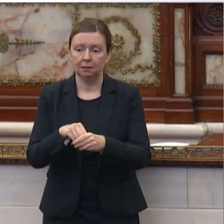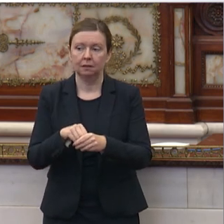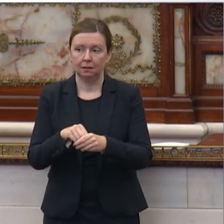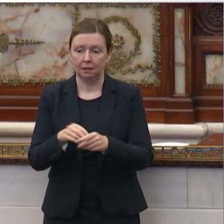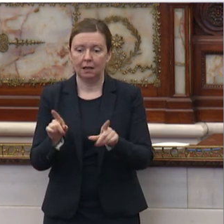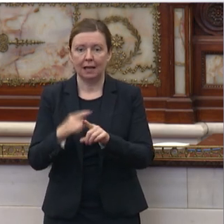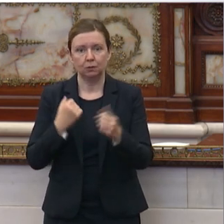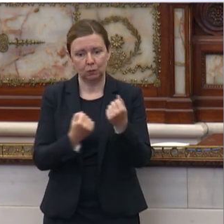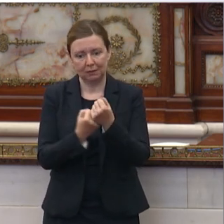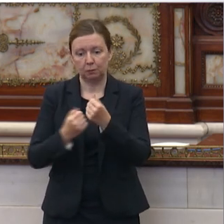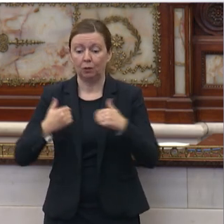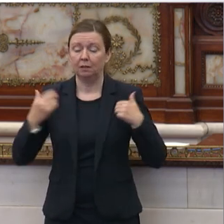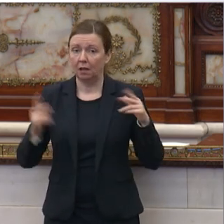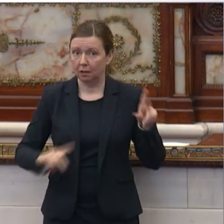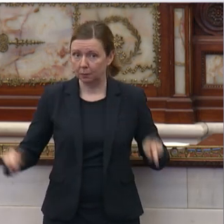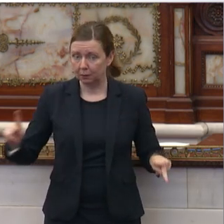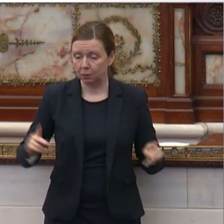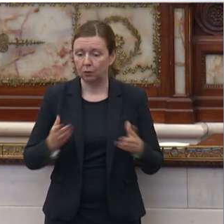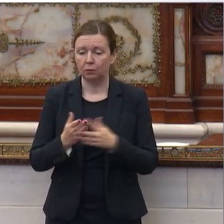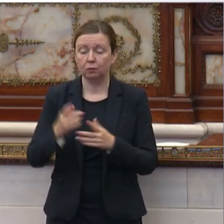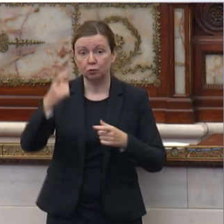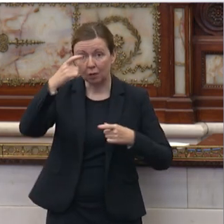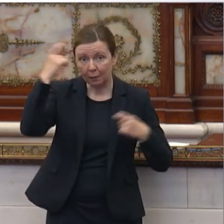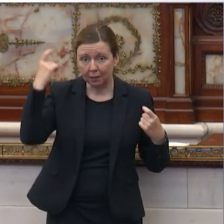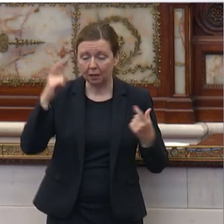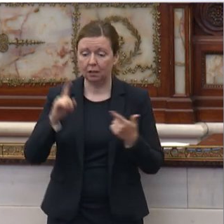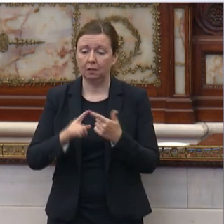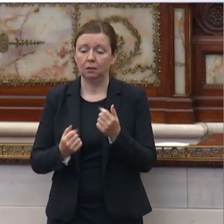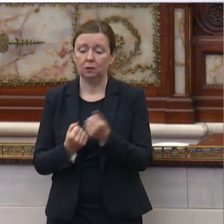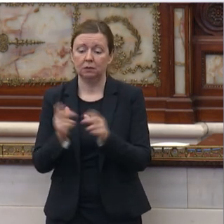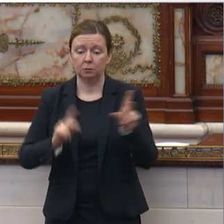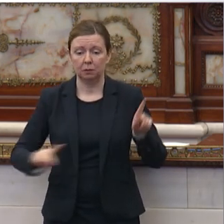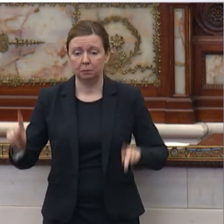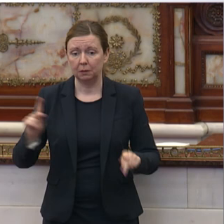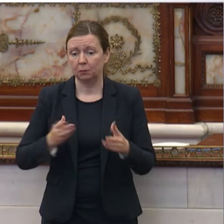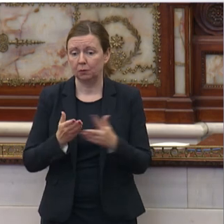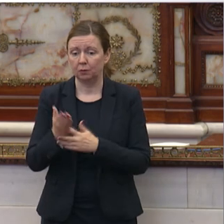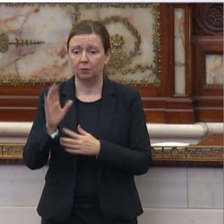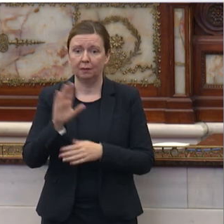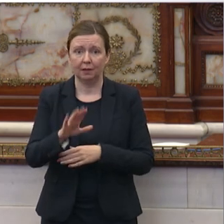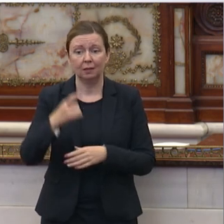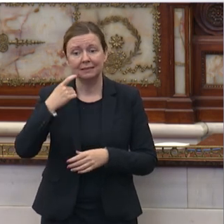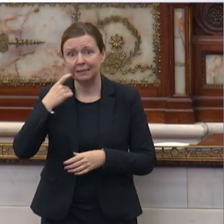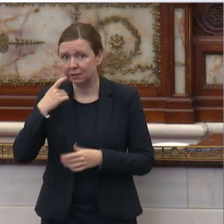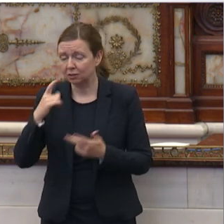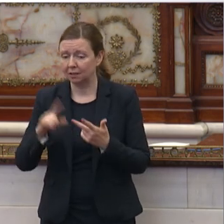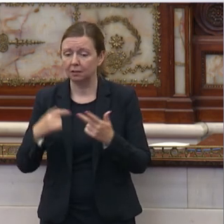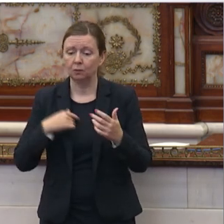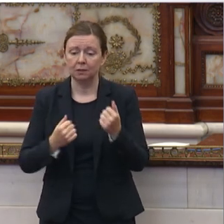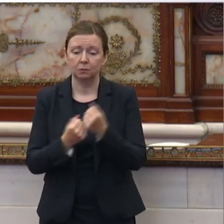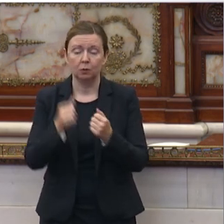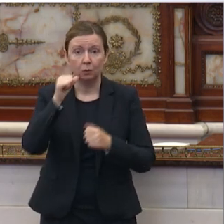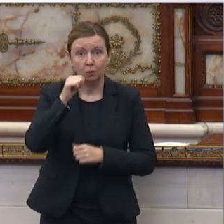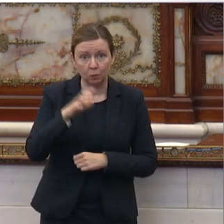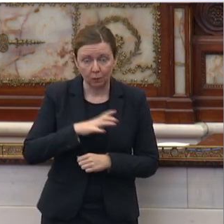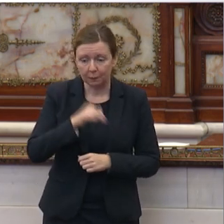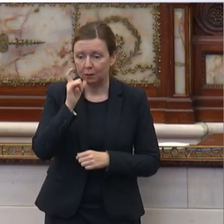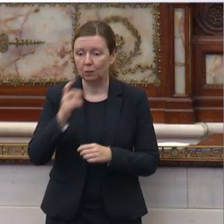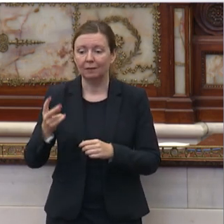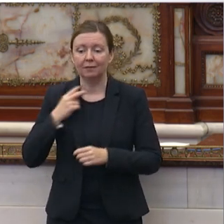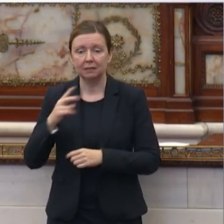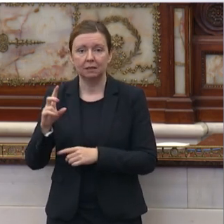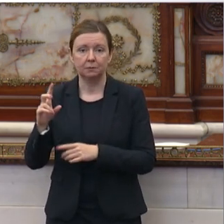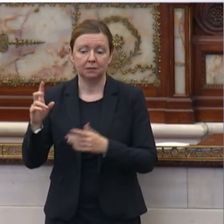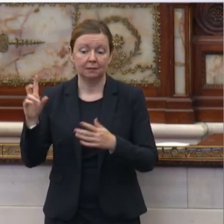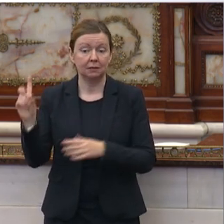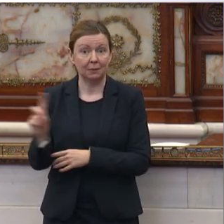we support young people through their trauma, as we support folks through their addiction, as we support women who are victims